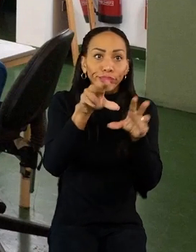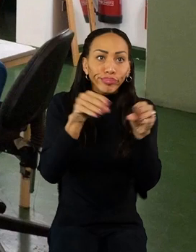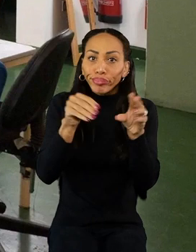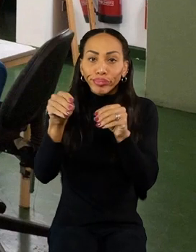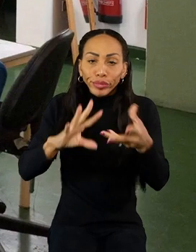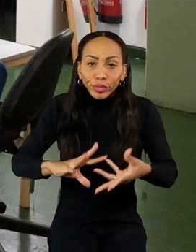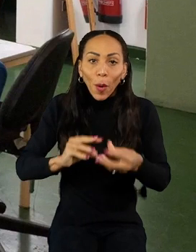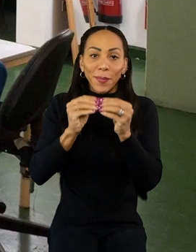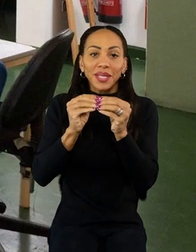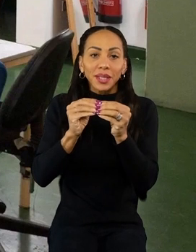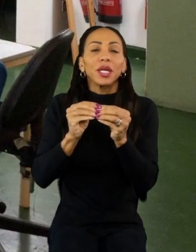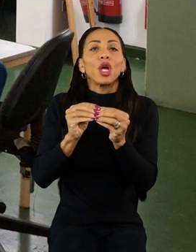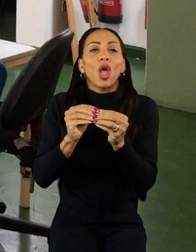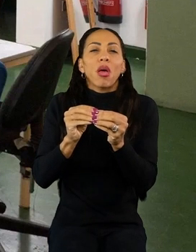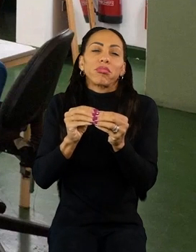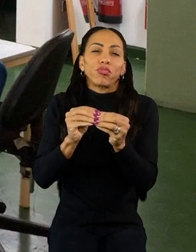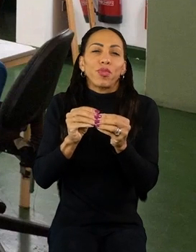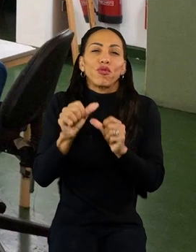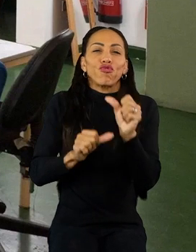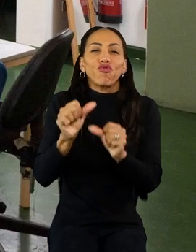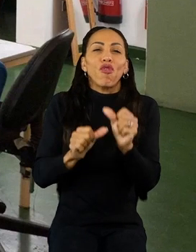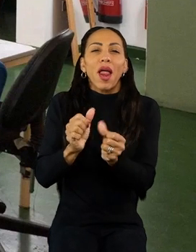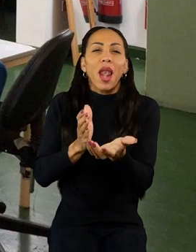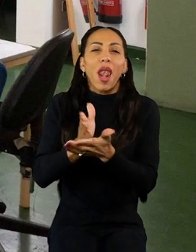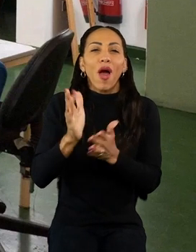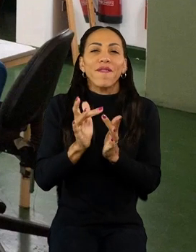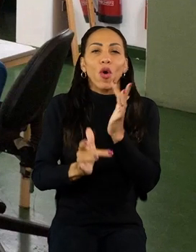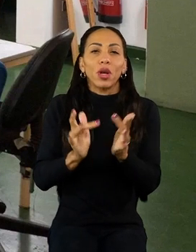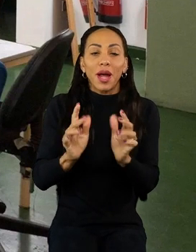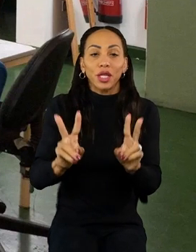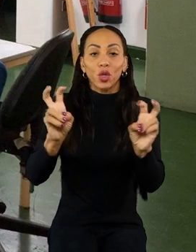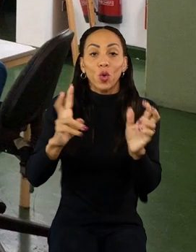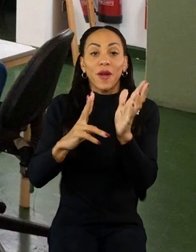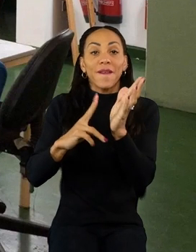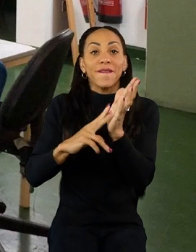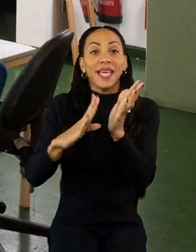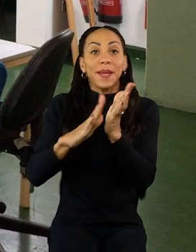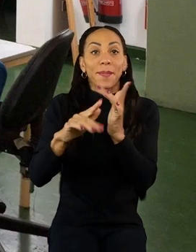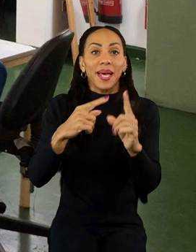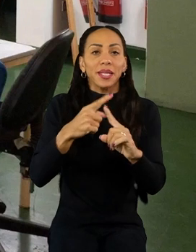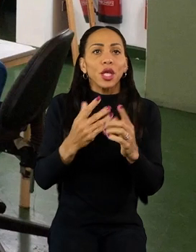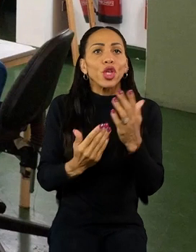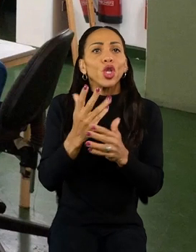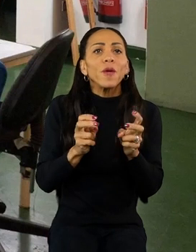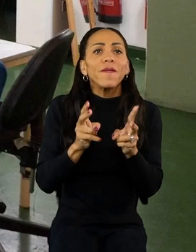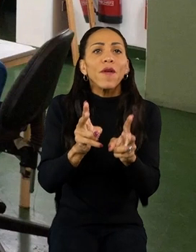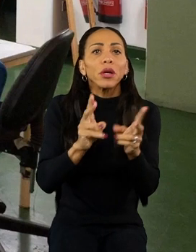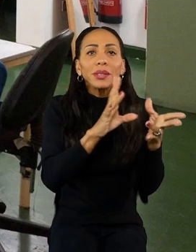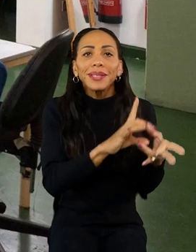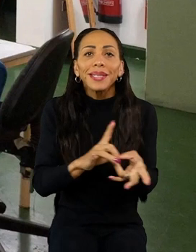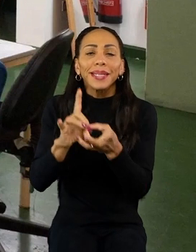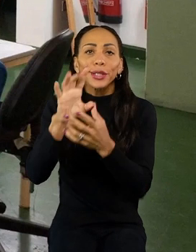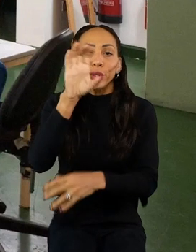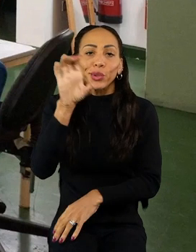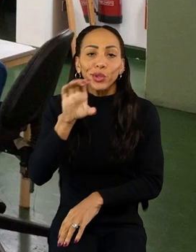our video together that we rerun live online, and it's called vMix. And the new version incorporates